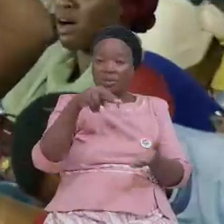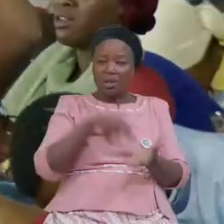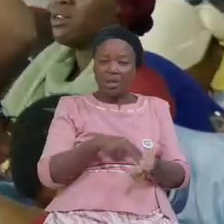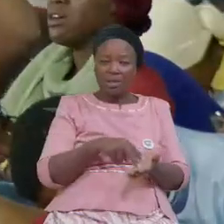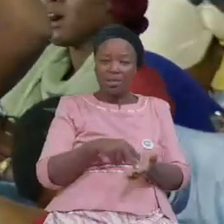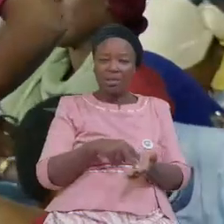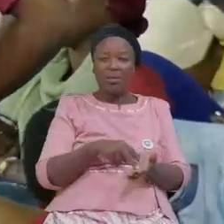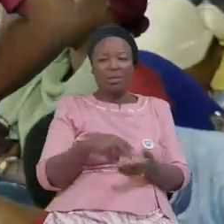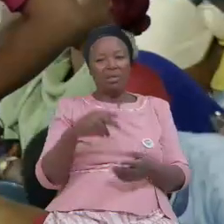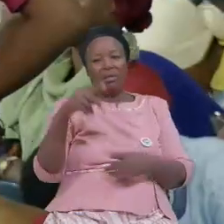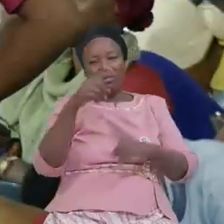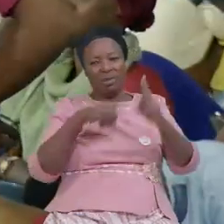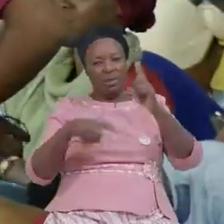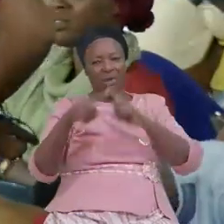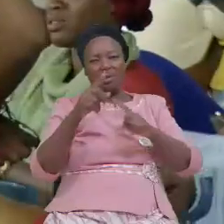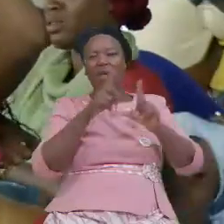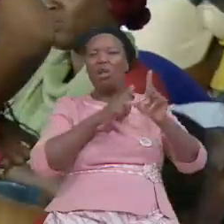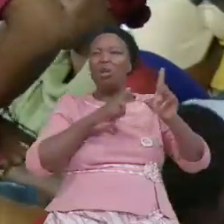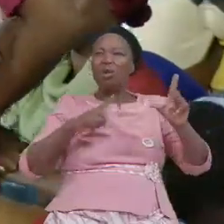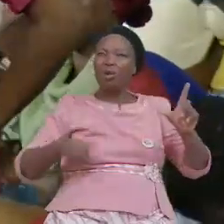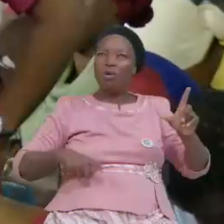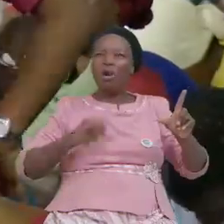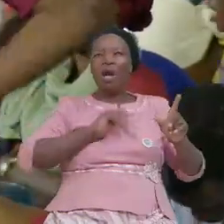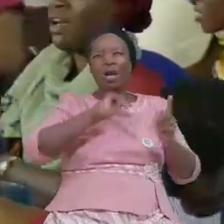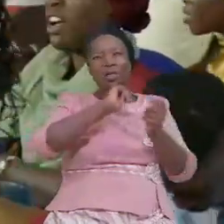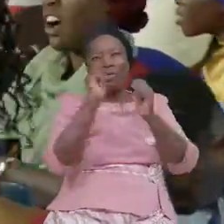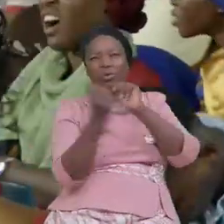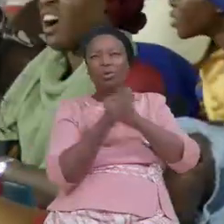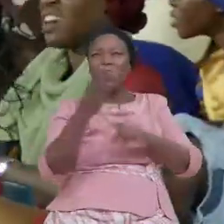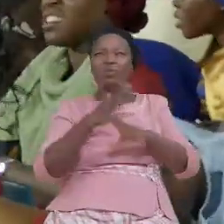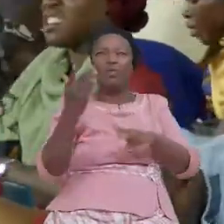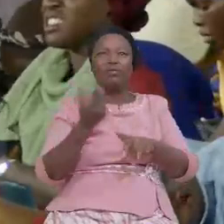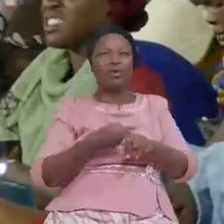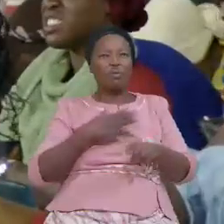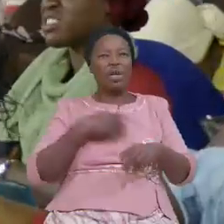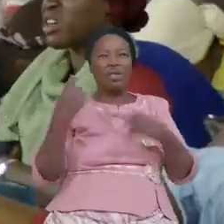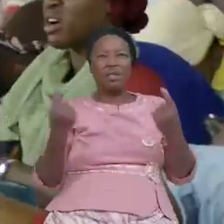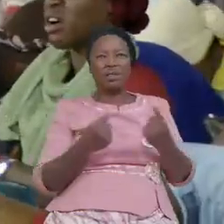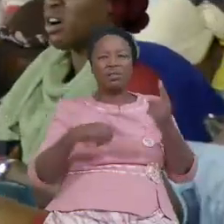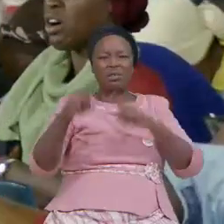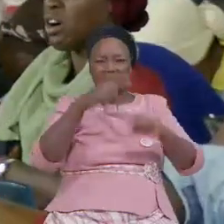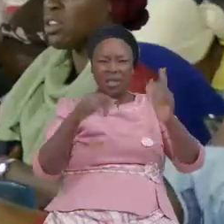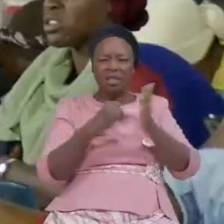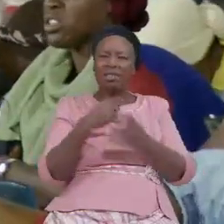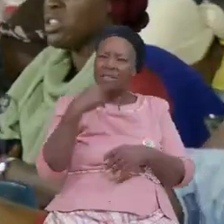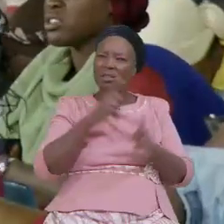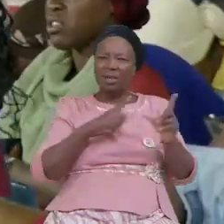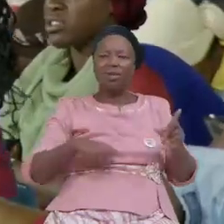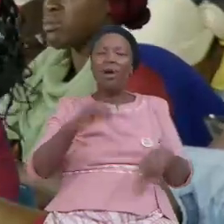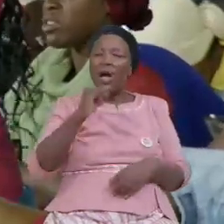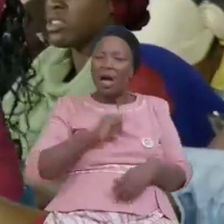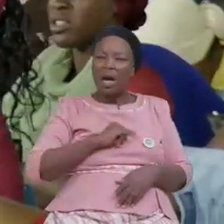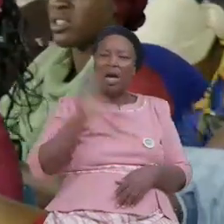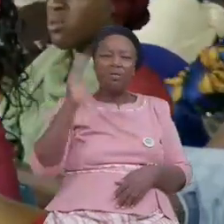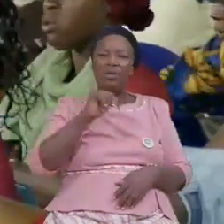say, Lord, I turn away from my sin. Tell him, I will not continue in